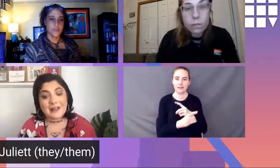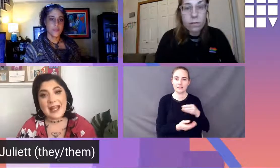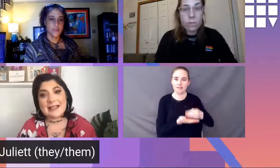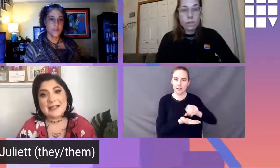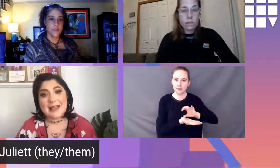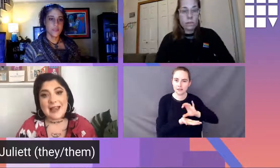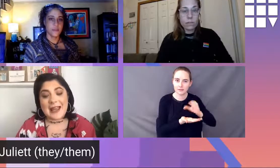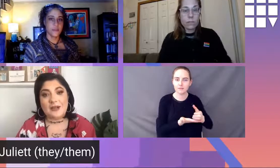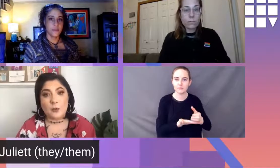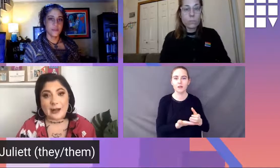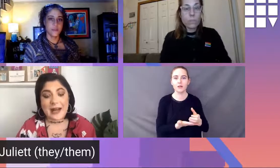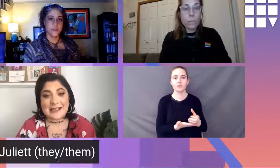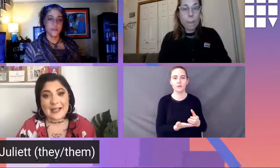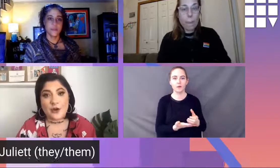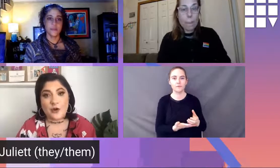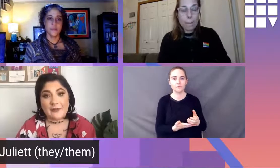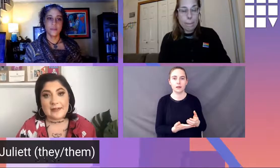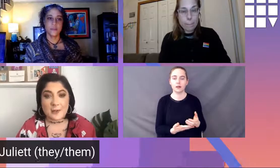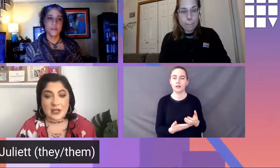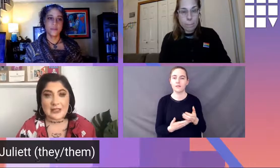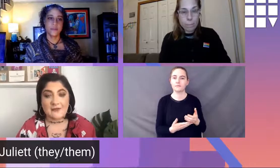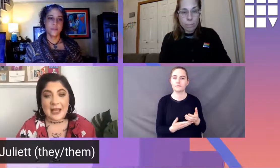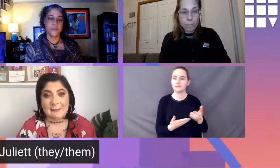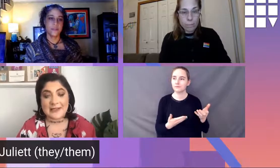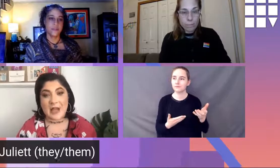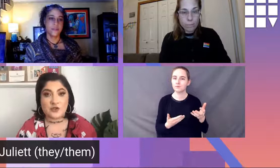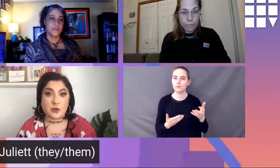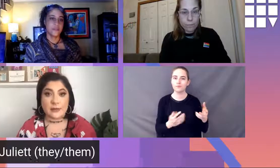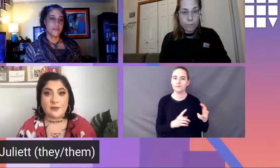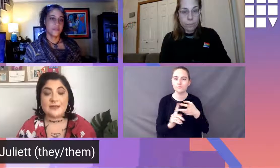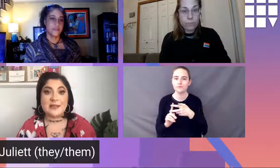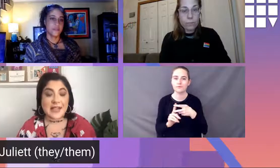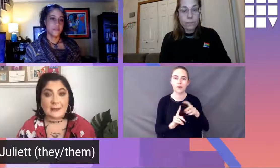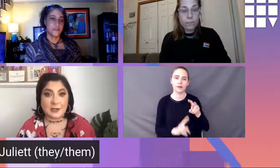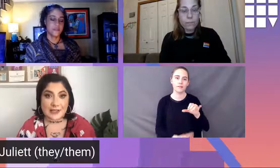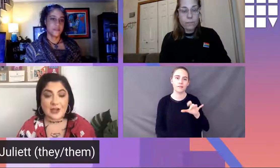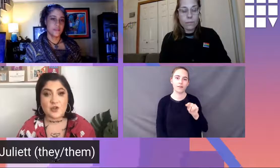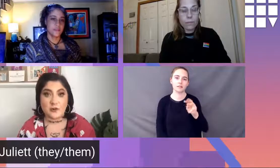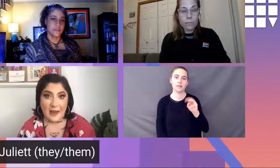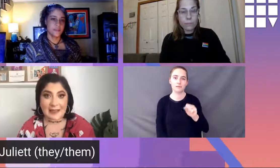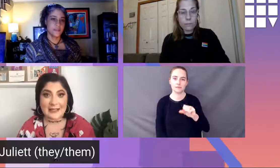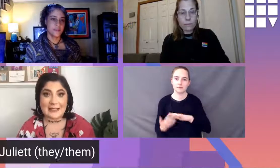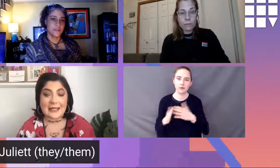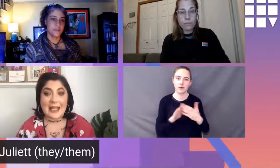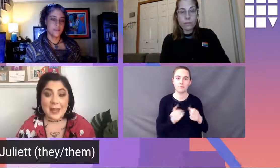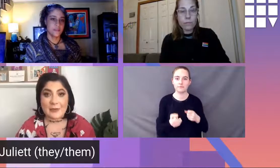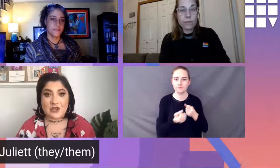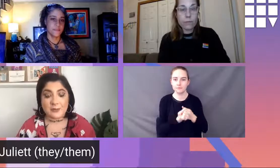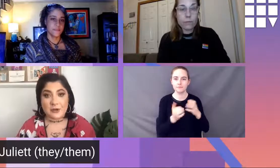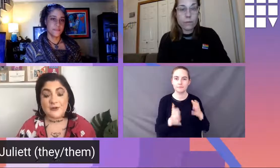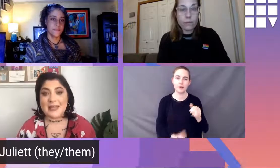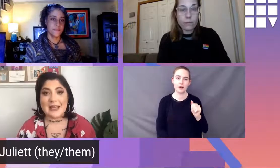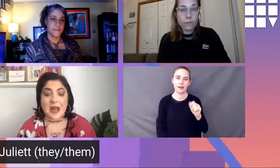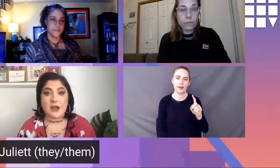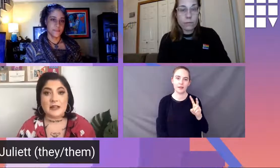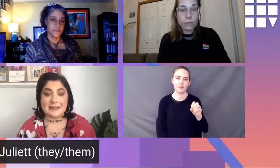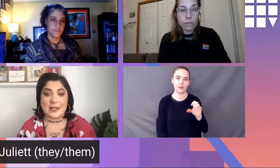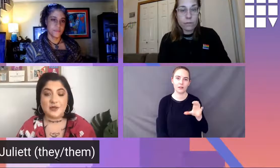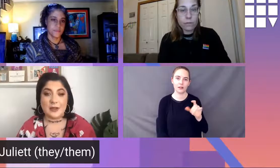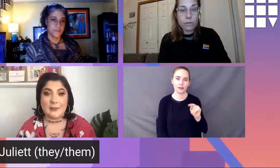into advocates and organizing around the subject of tech-based sexual abuse, cyber sexual violence, image abuse,